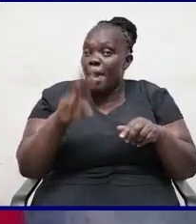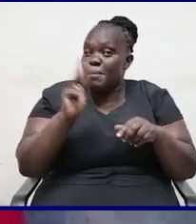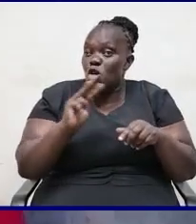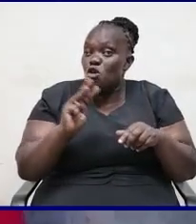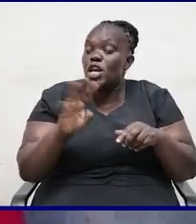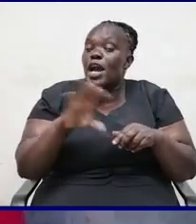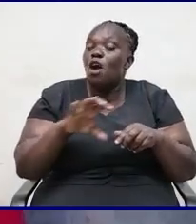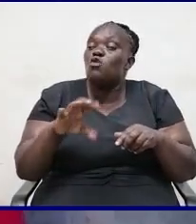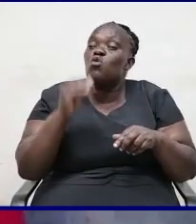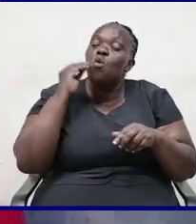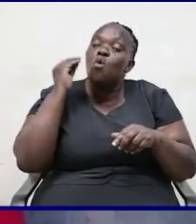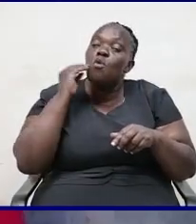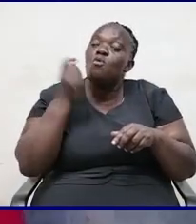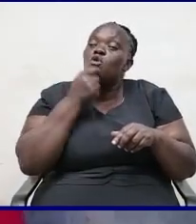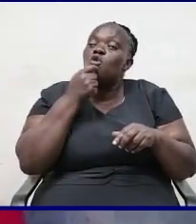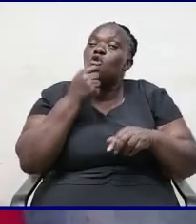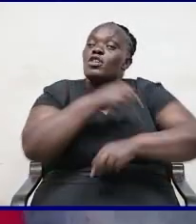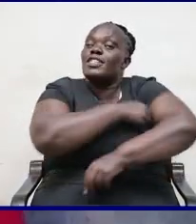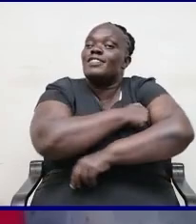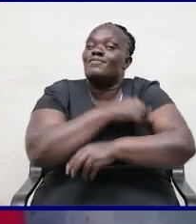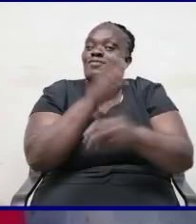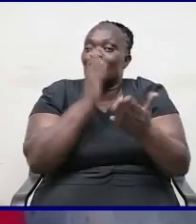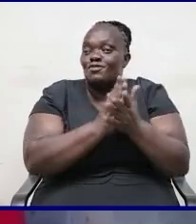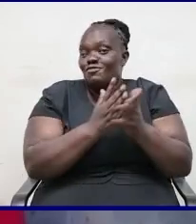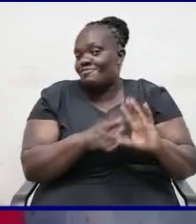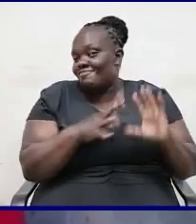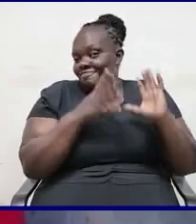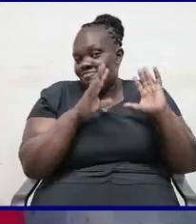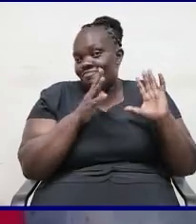in the home of that Luo chief.